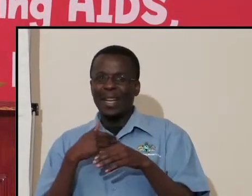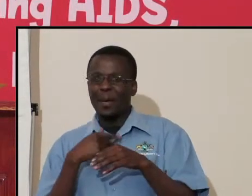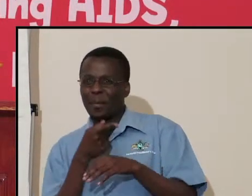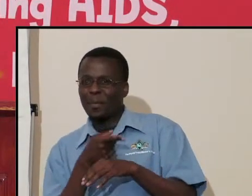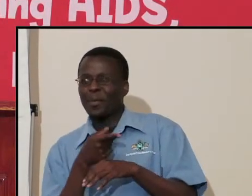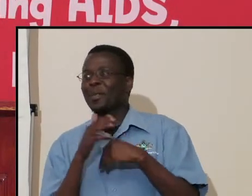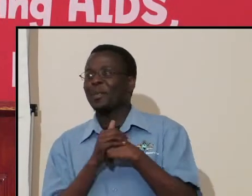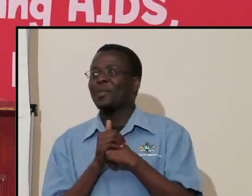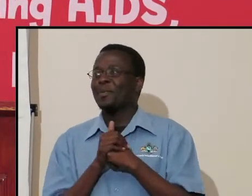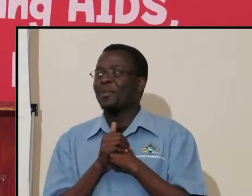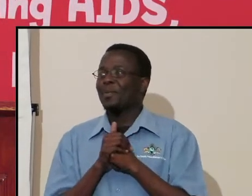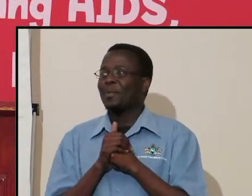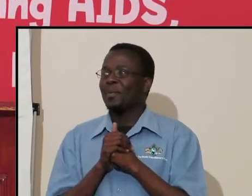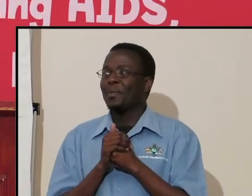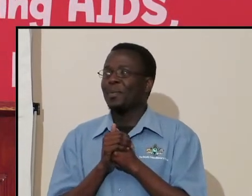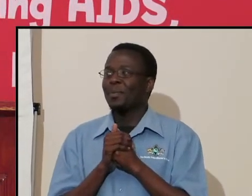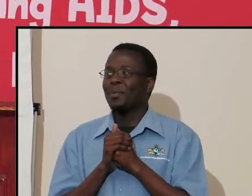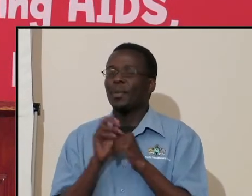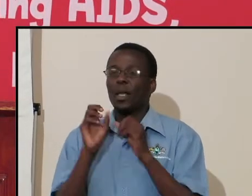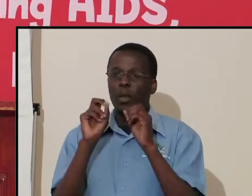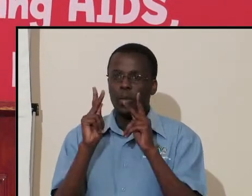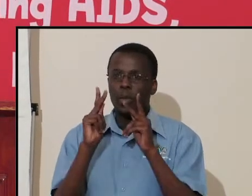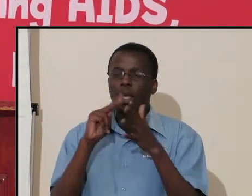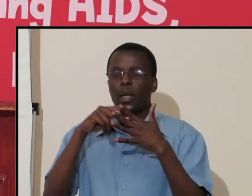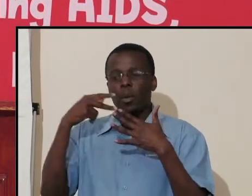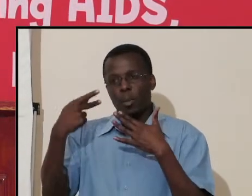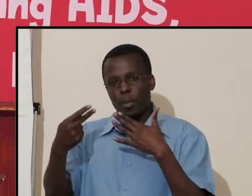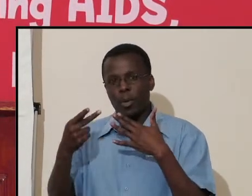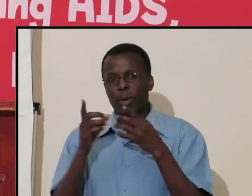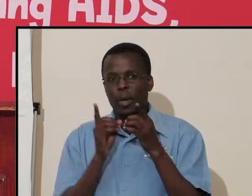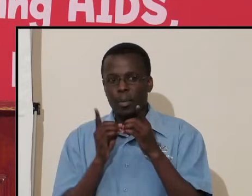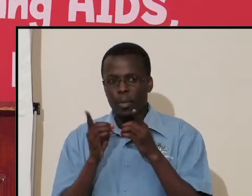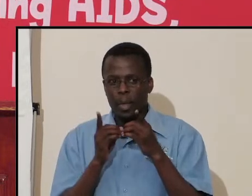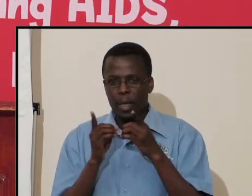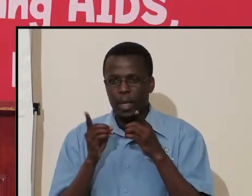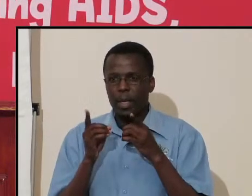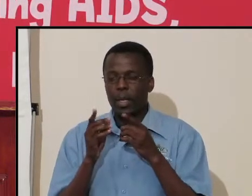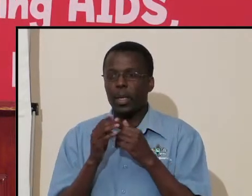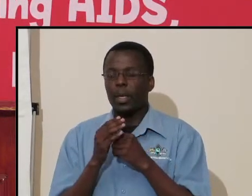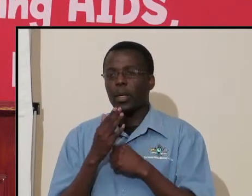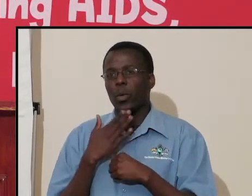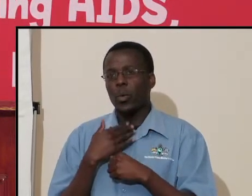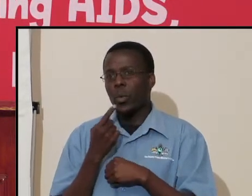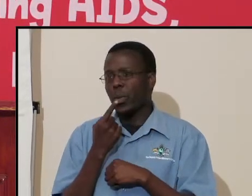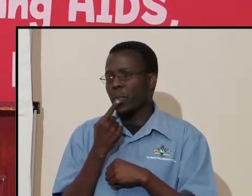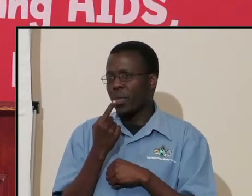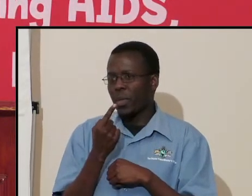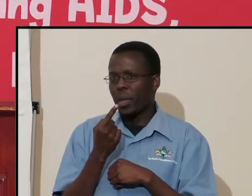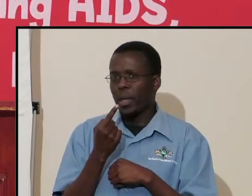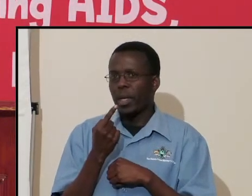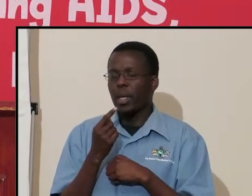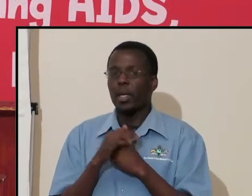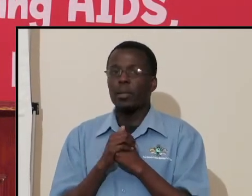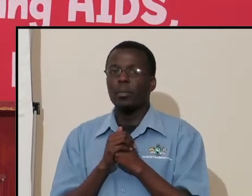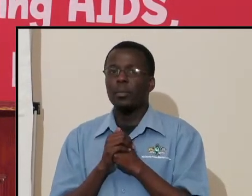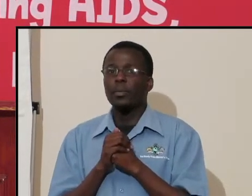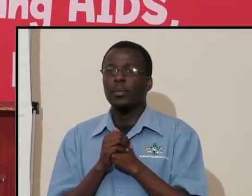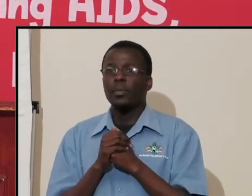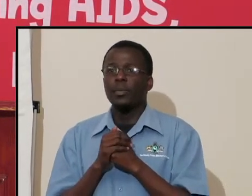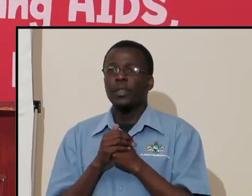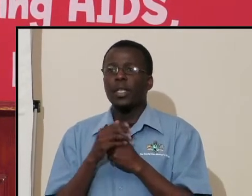Allow me, Program Director, to just say a few words of appreciation on behalf